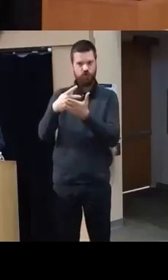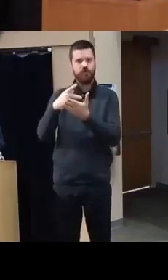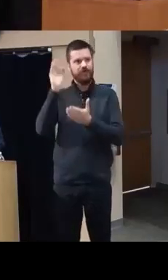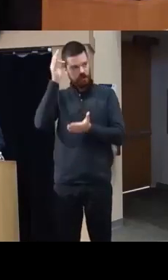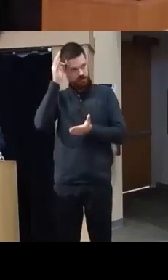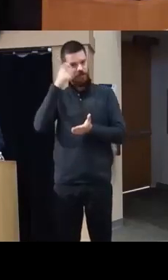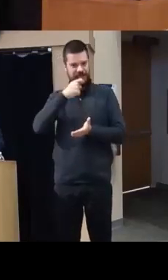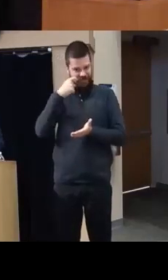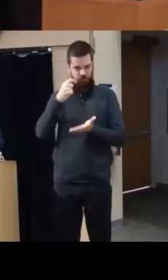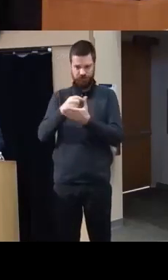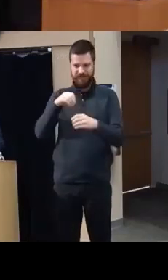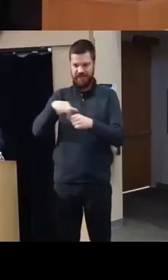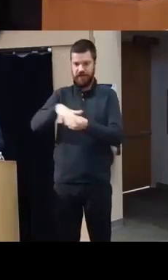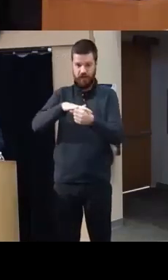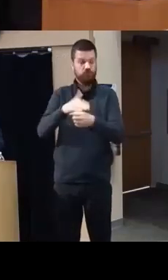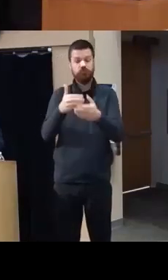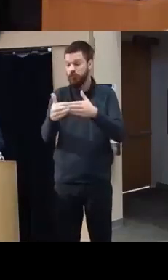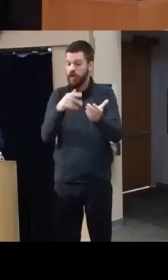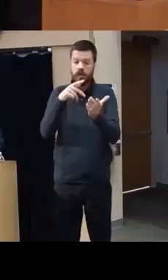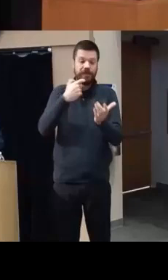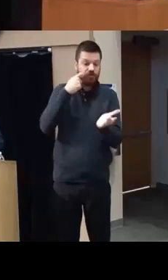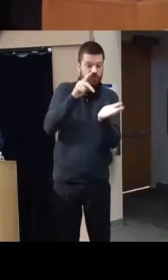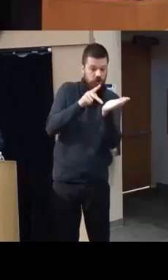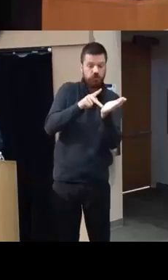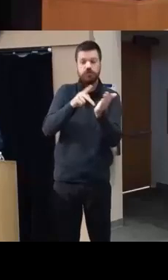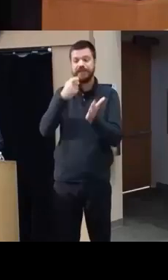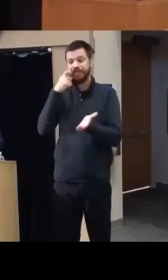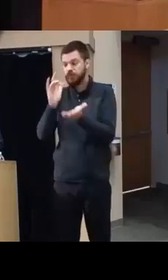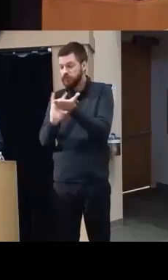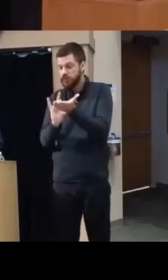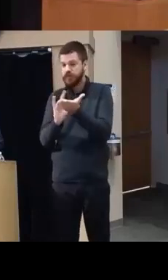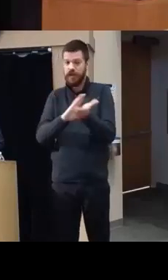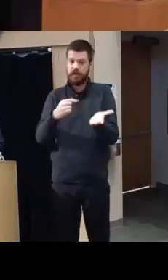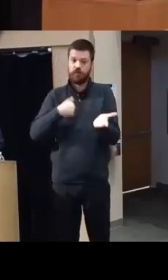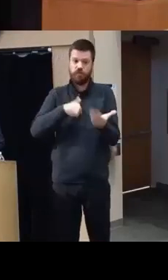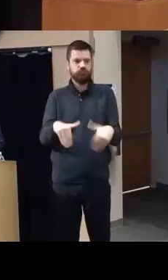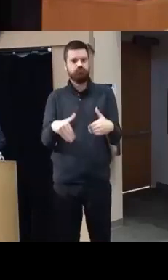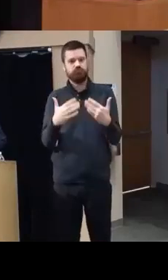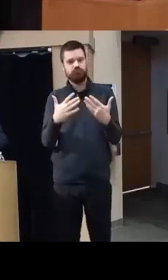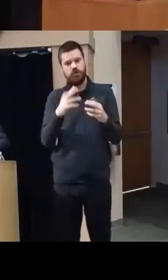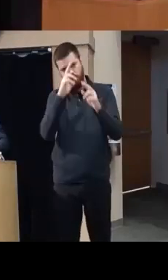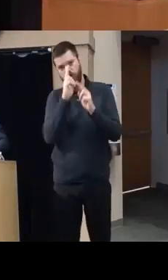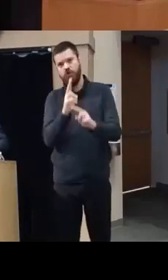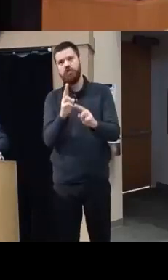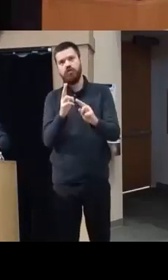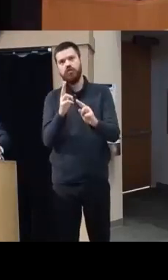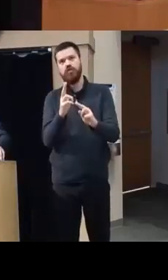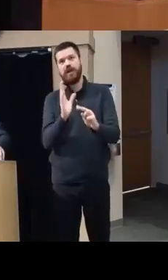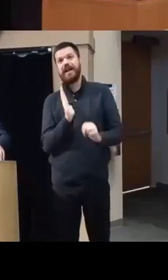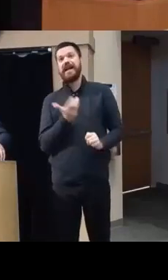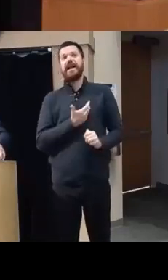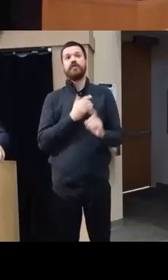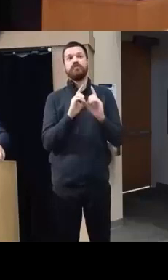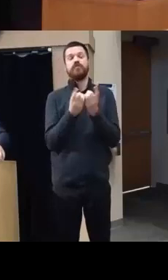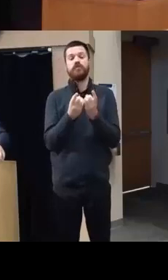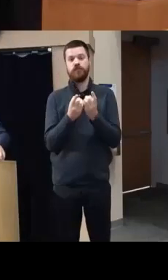addiction training in the region. So whether that's addiction psychiatry or addiction medicine, and we're really honored that our